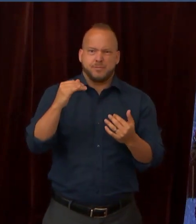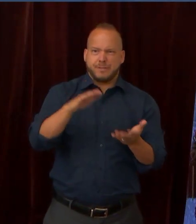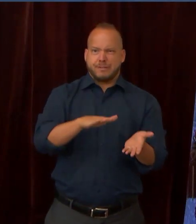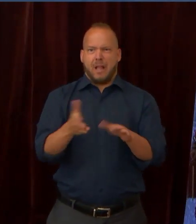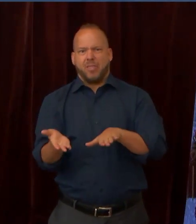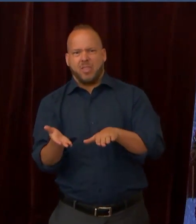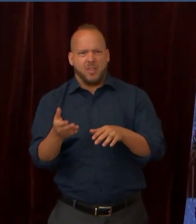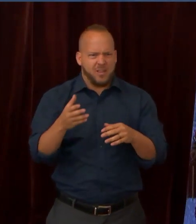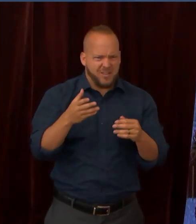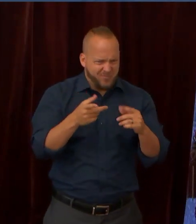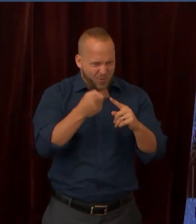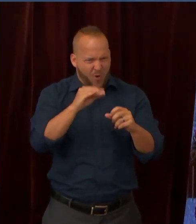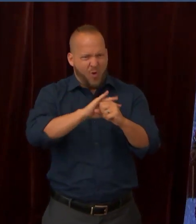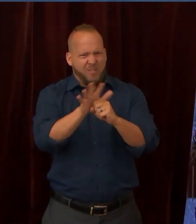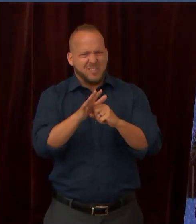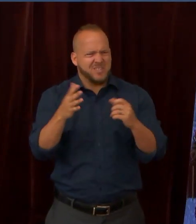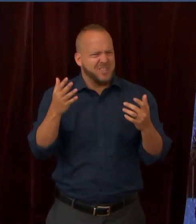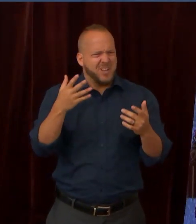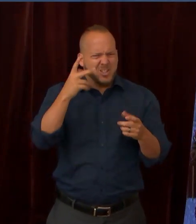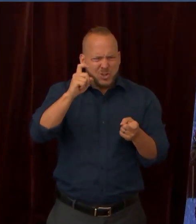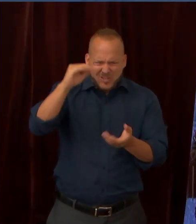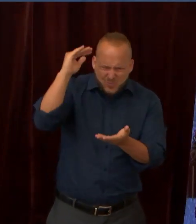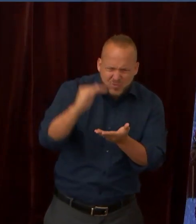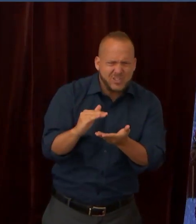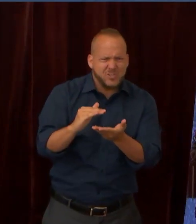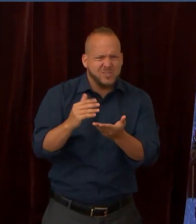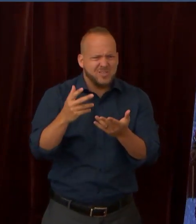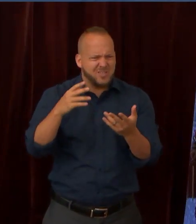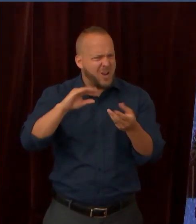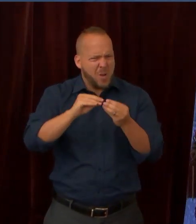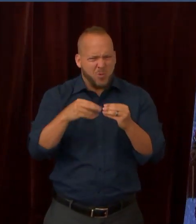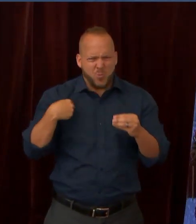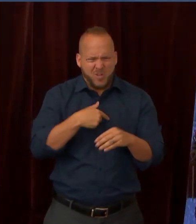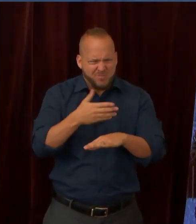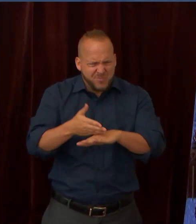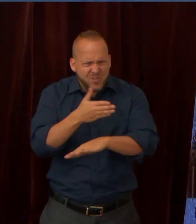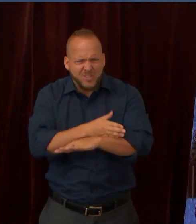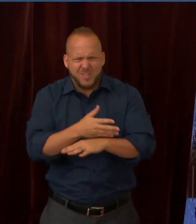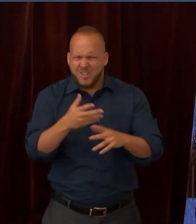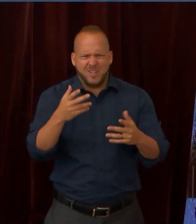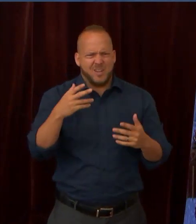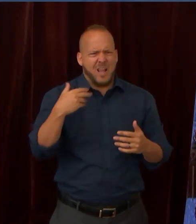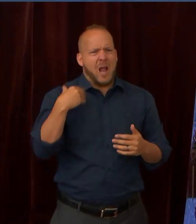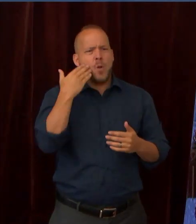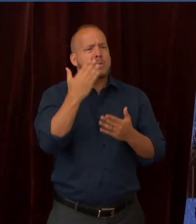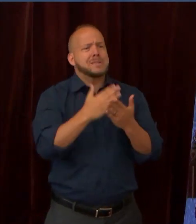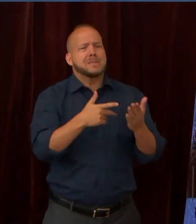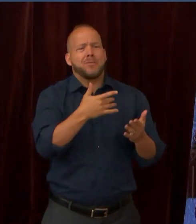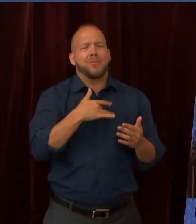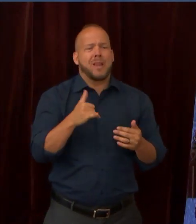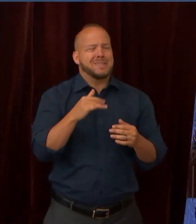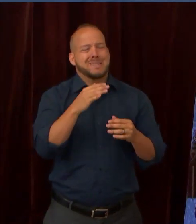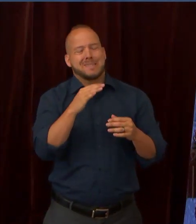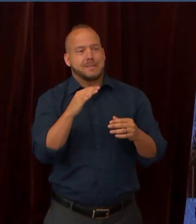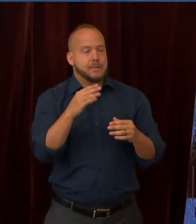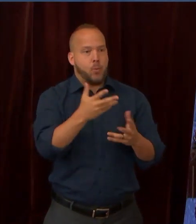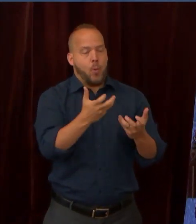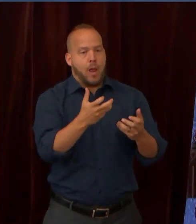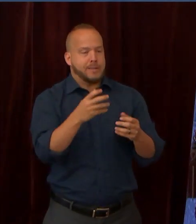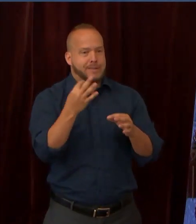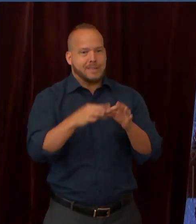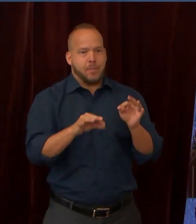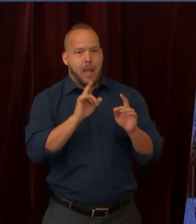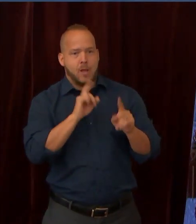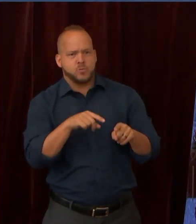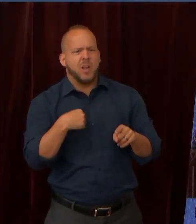seems simplistic, but it is the accurate statement. Each state does have some individual characteristics. We still